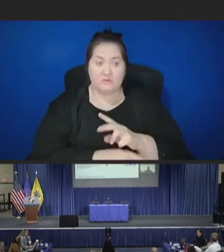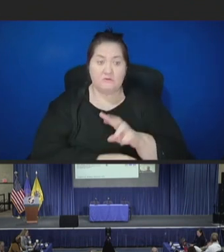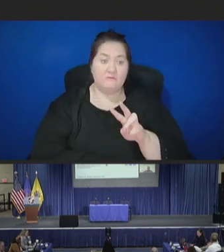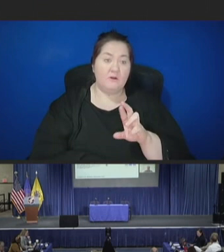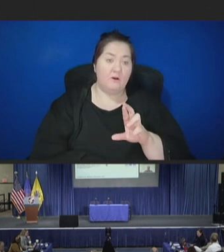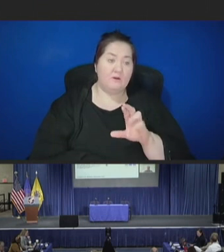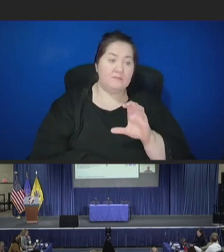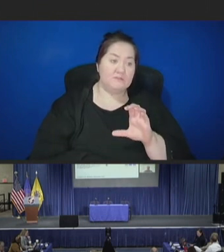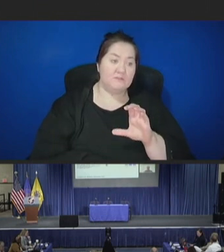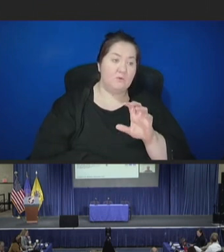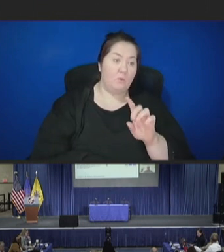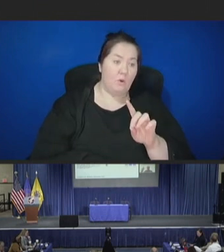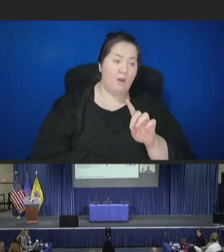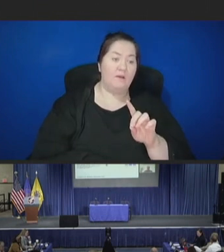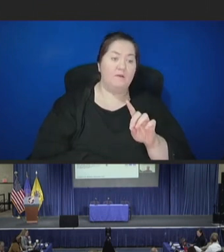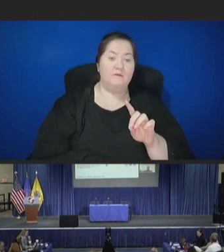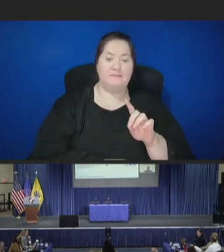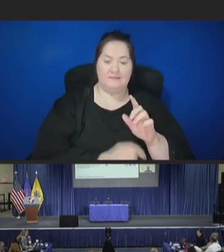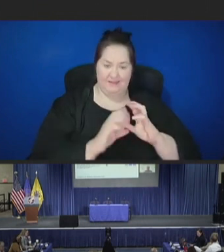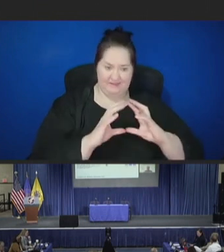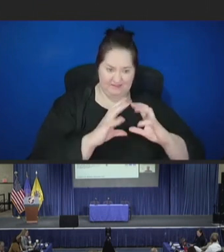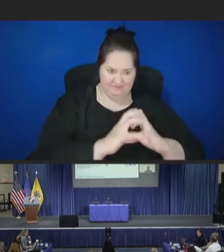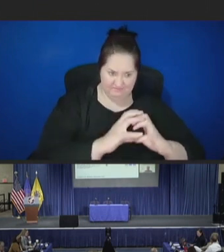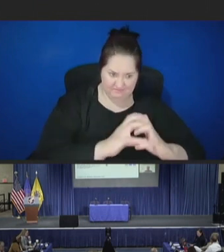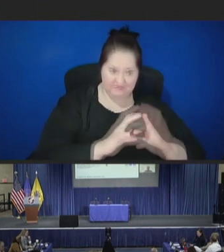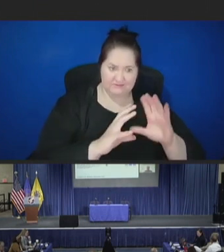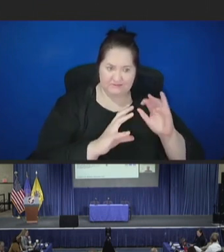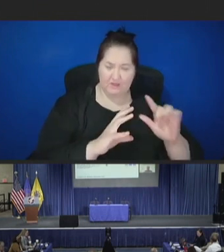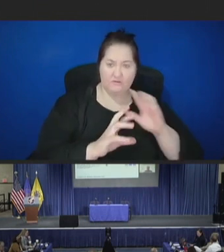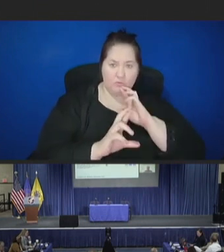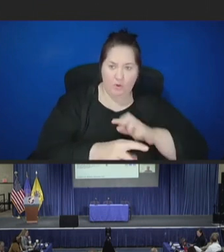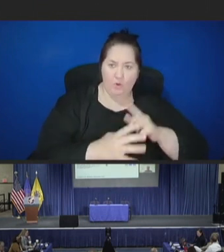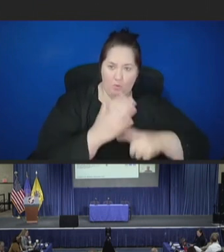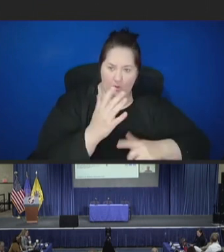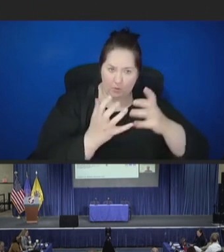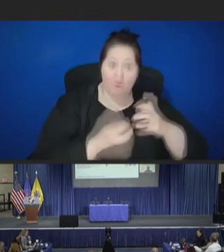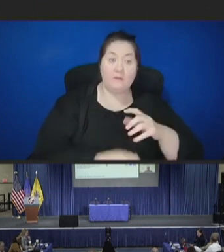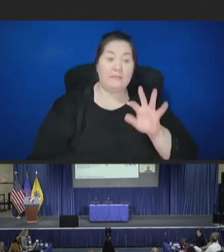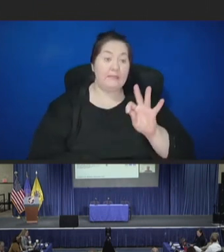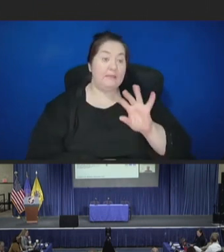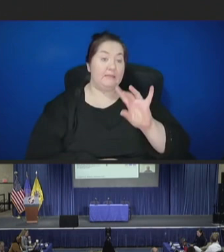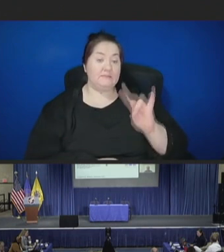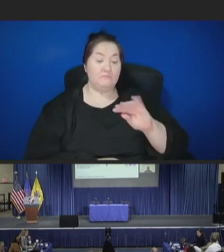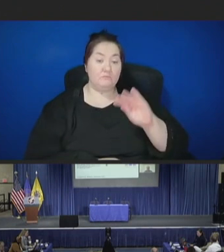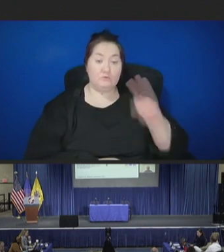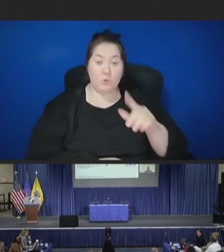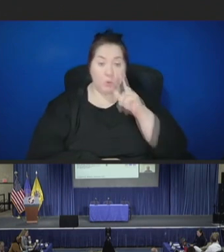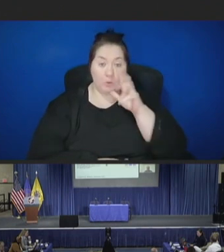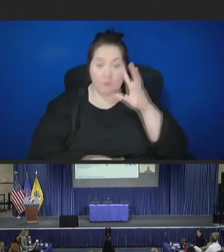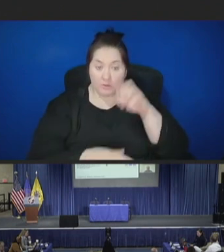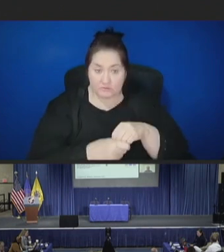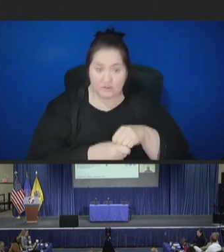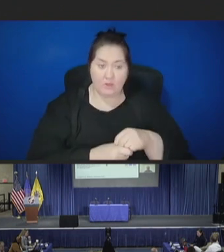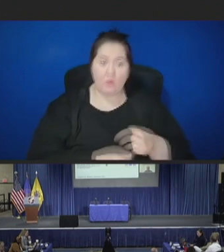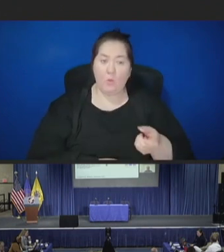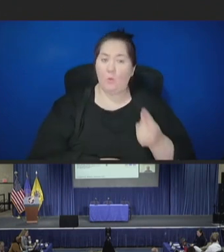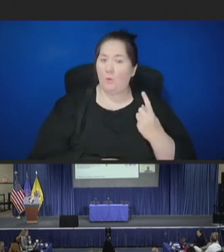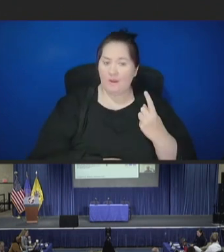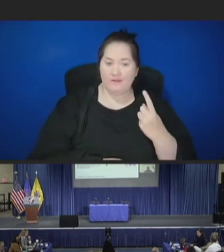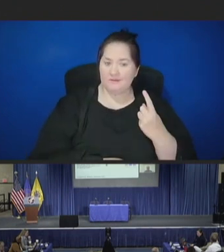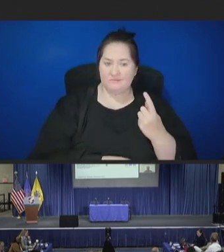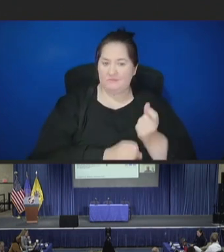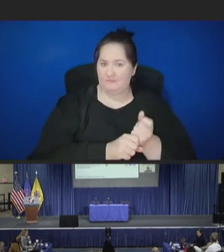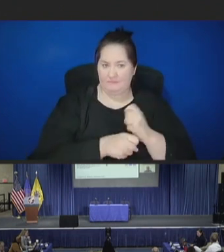class precursors? Did it induce that response? And it did do that in 97% of the participants. And the one participant that didn't